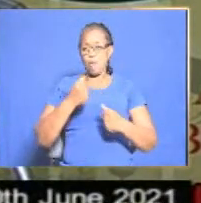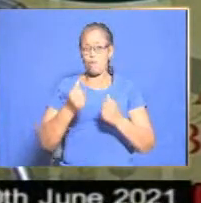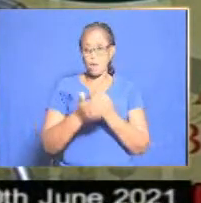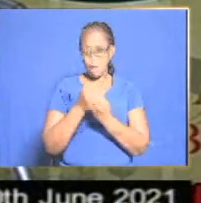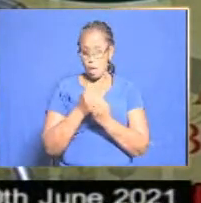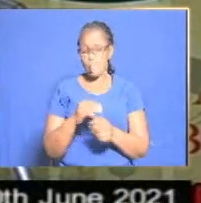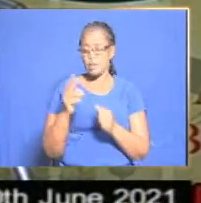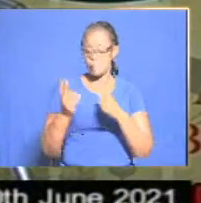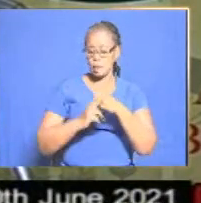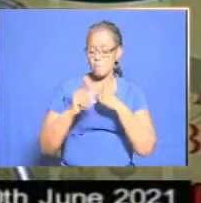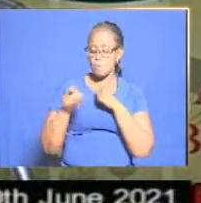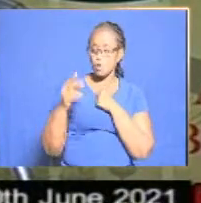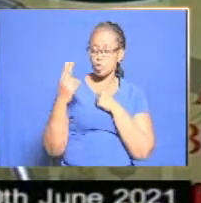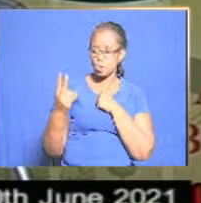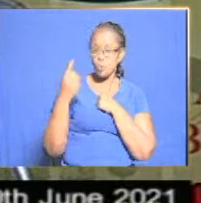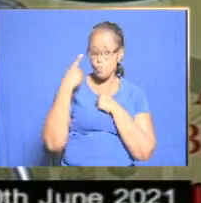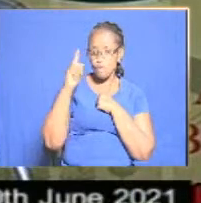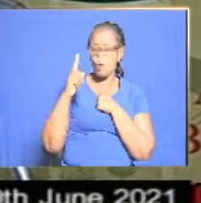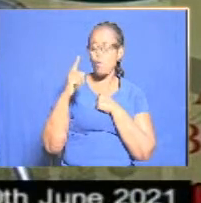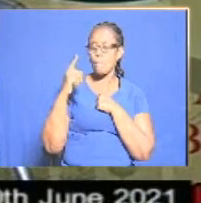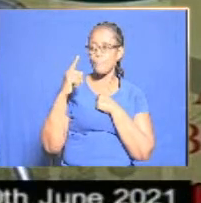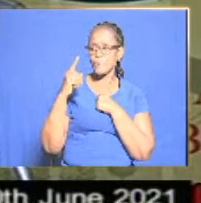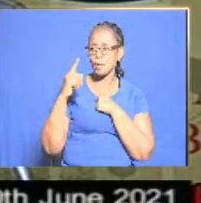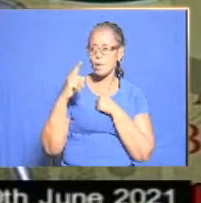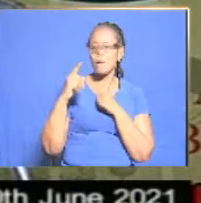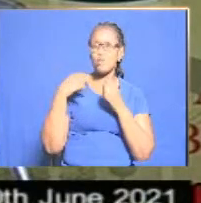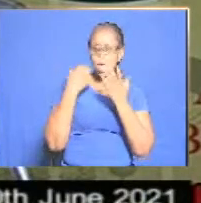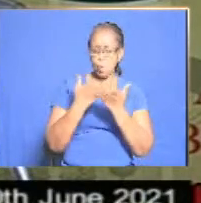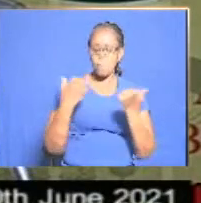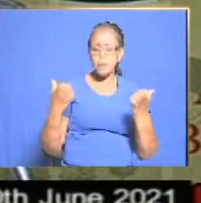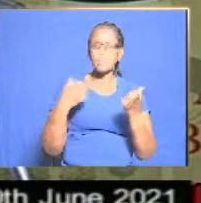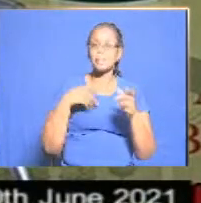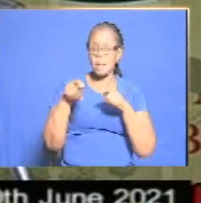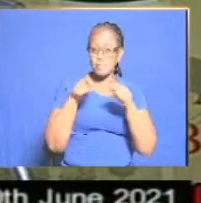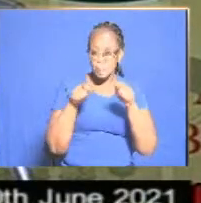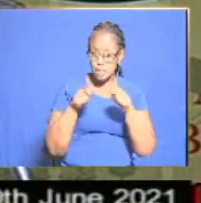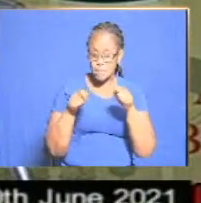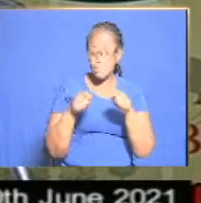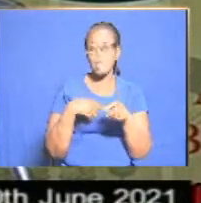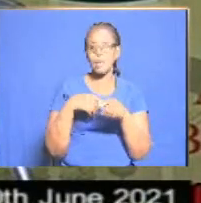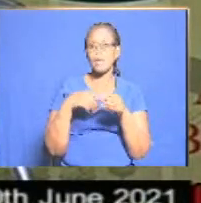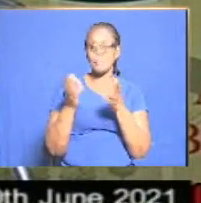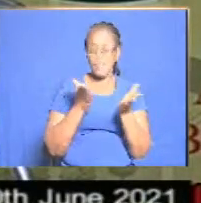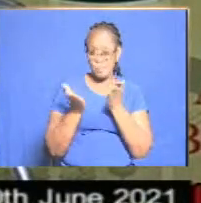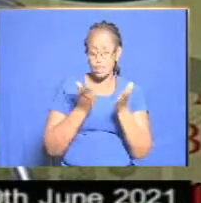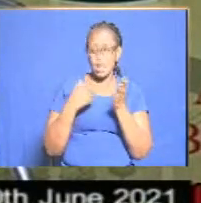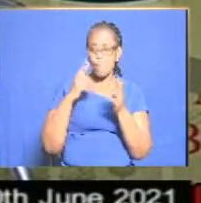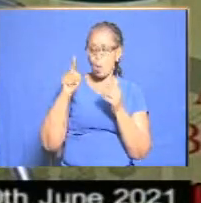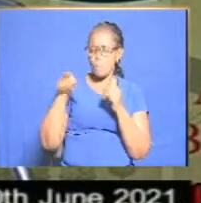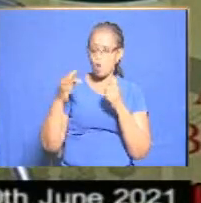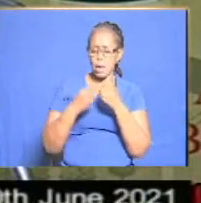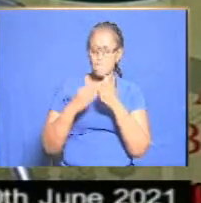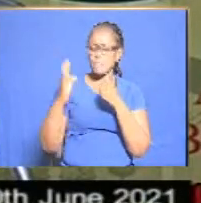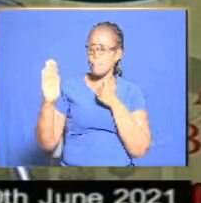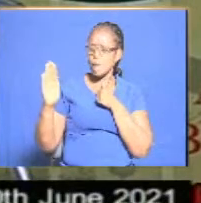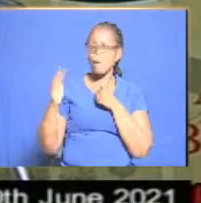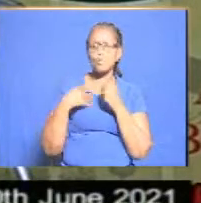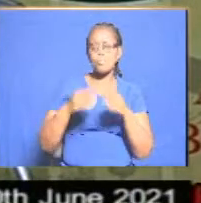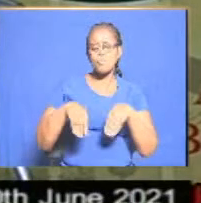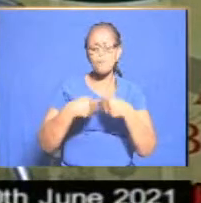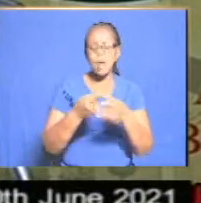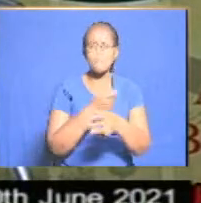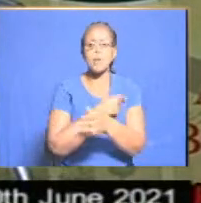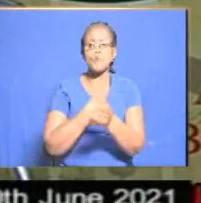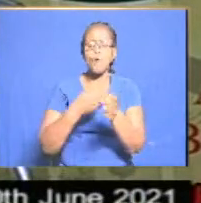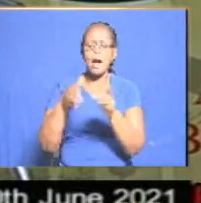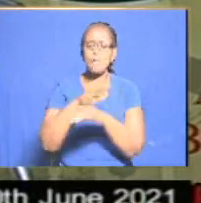₱7.2 billion for the managed equipment services, as well as ₱1.8 billion to provide medical cover for